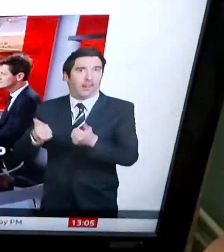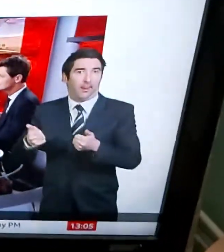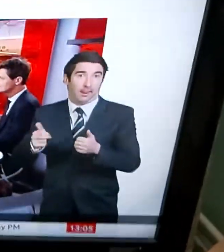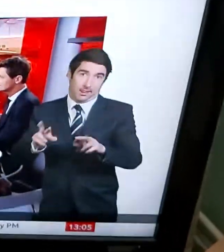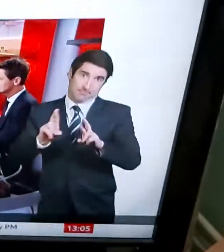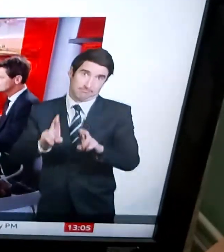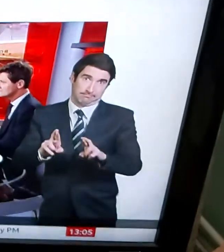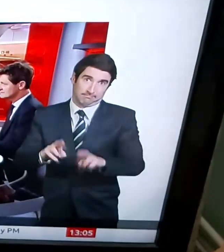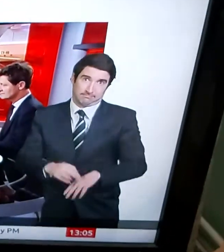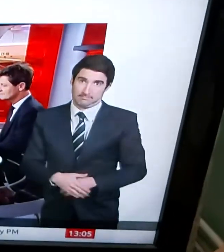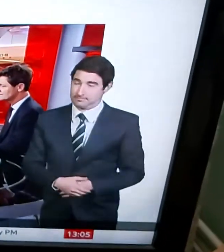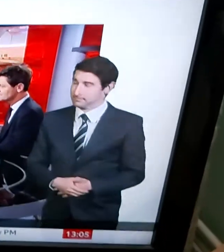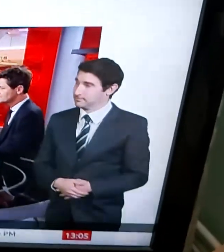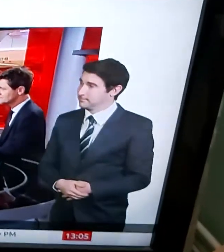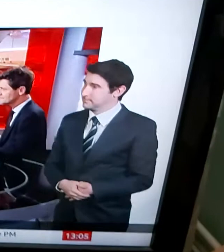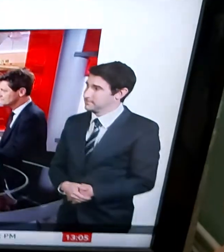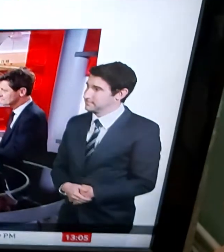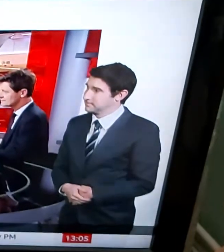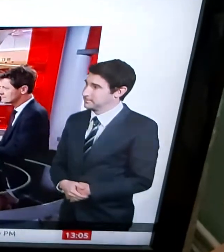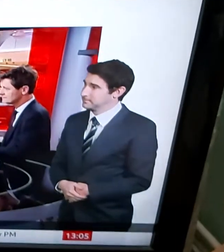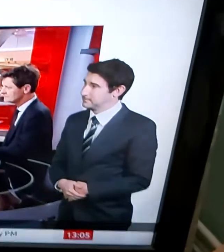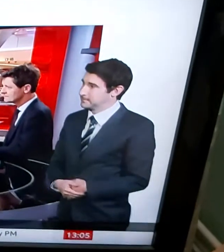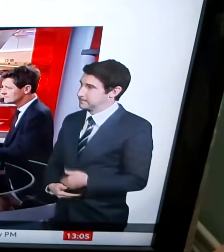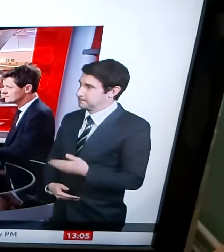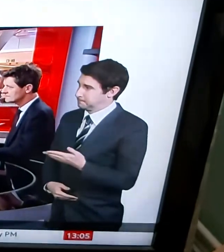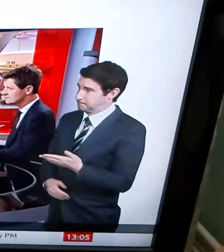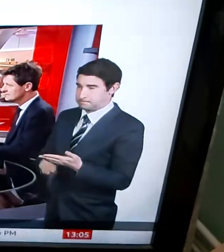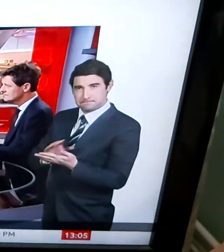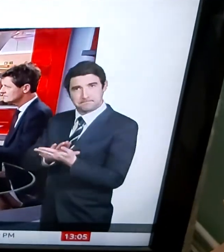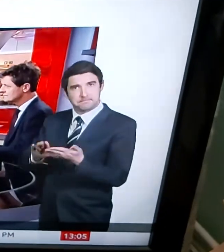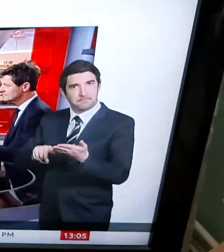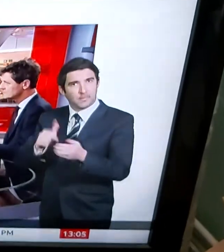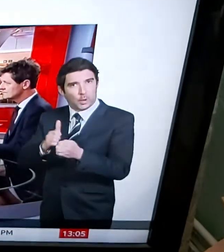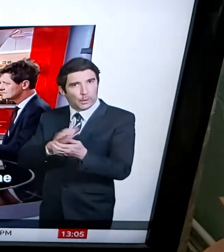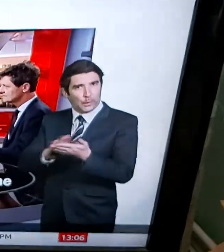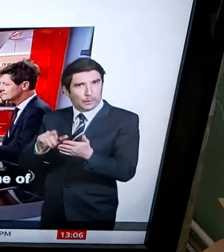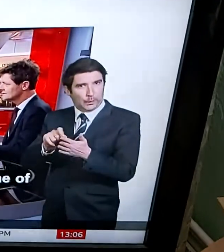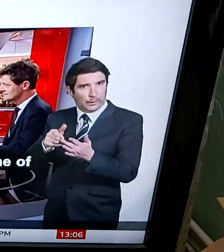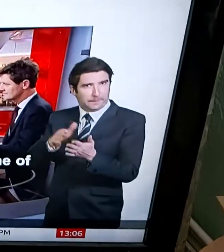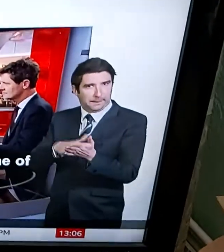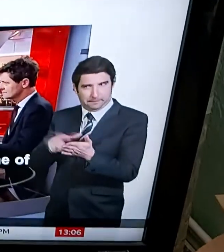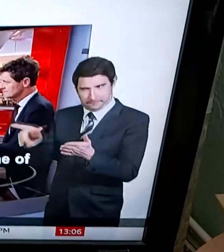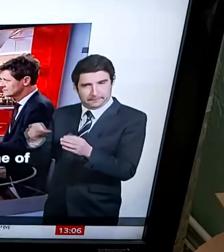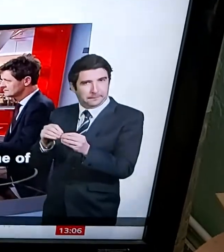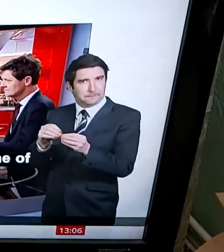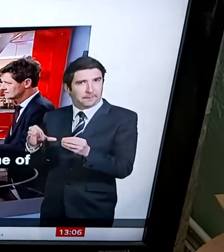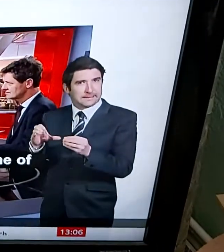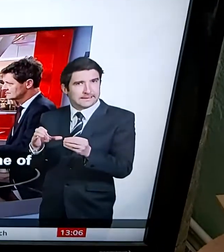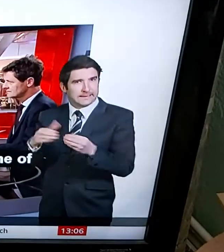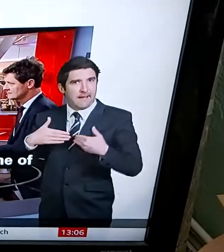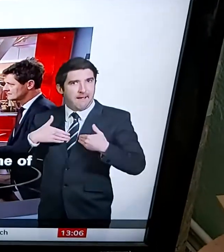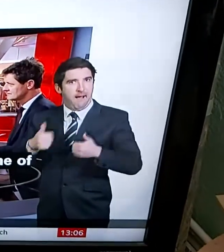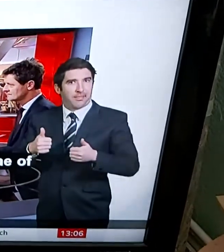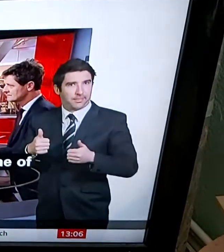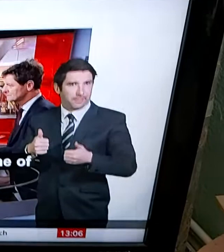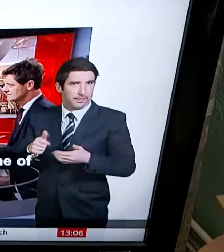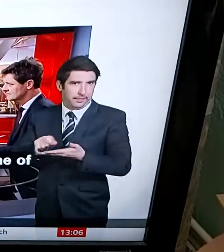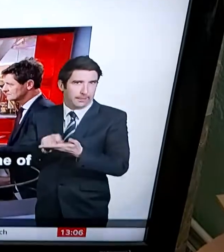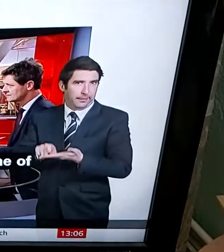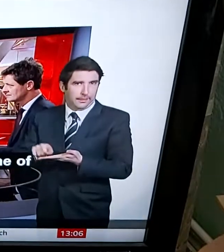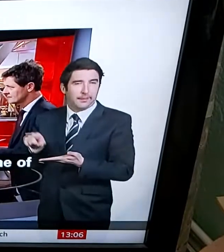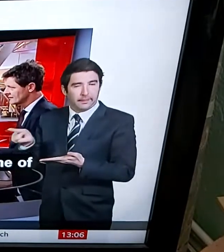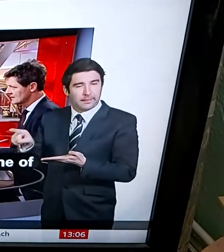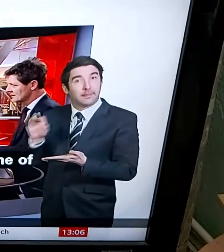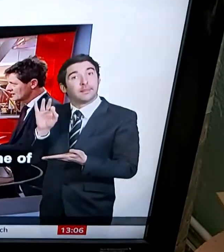Let's pick up on some of those issues with our health editor, Hugh Pym. Hugh, first of all, these new weekly figures of fatalities outside hospital,